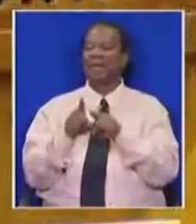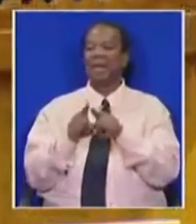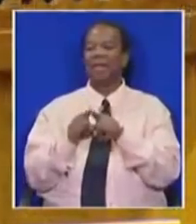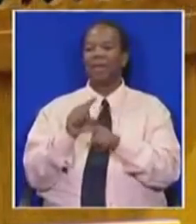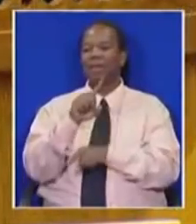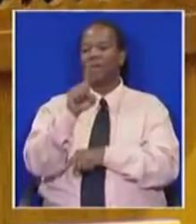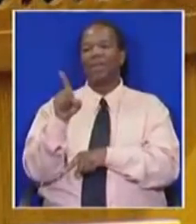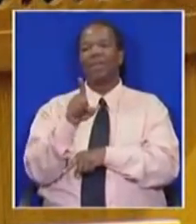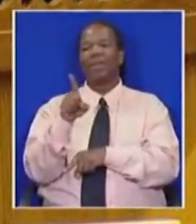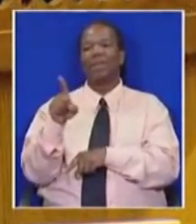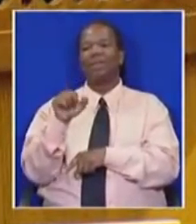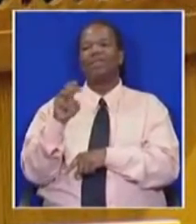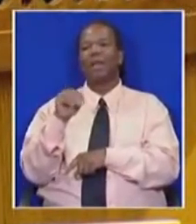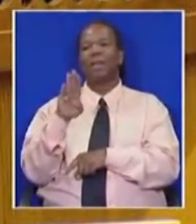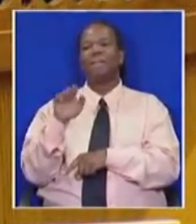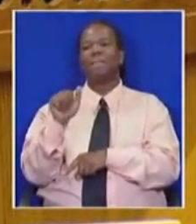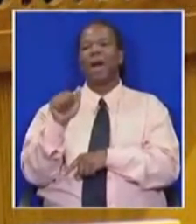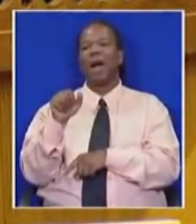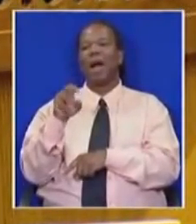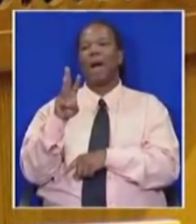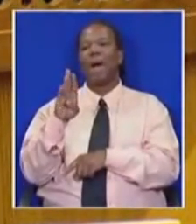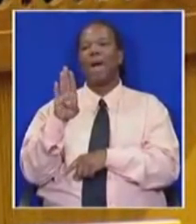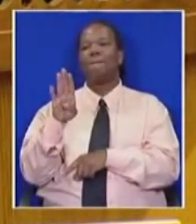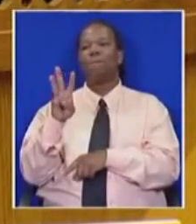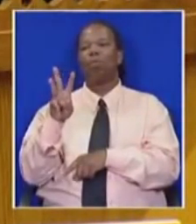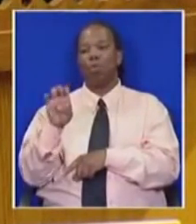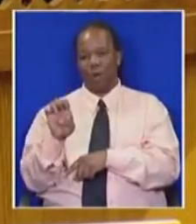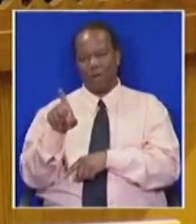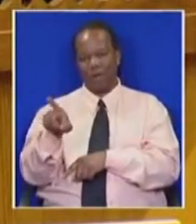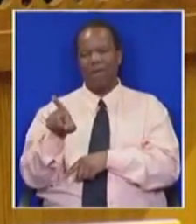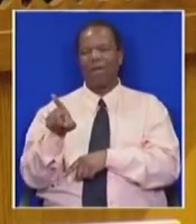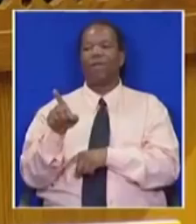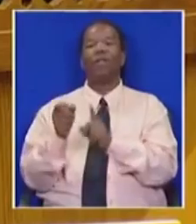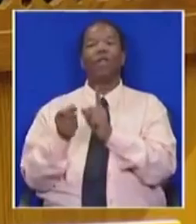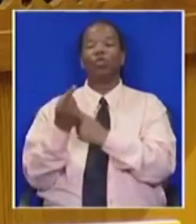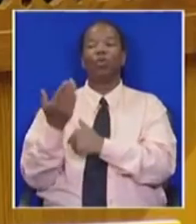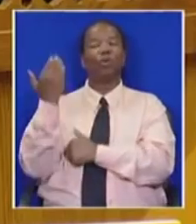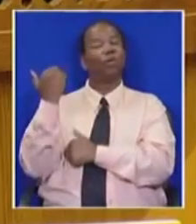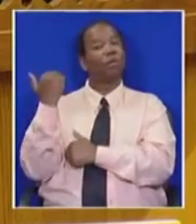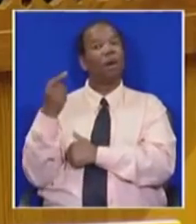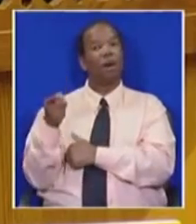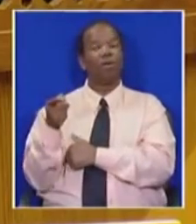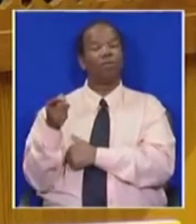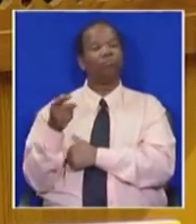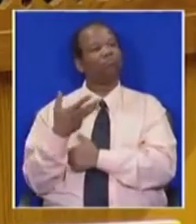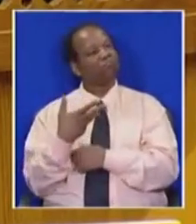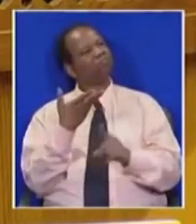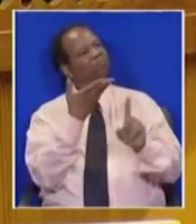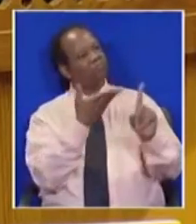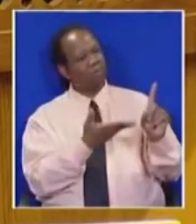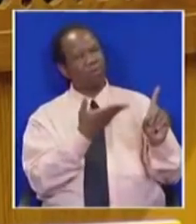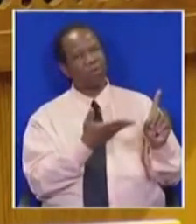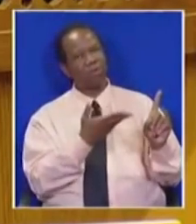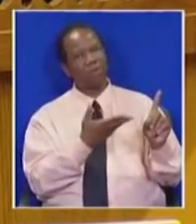to pursue to such disastrous effect in the past. Mr. President, this is